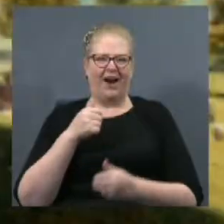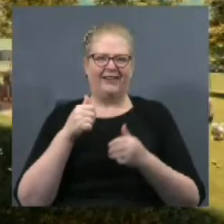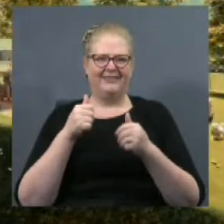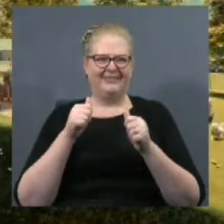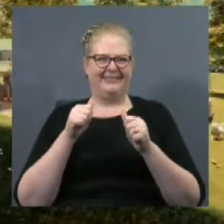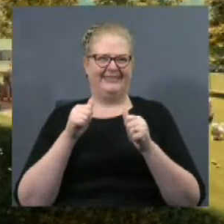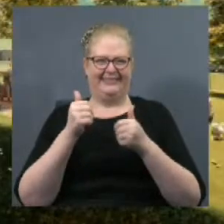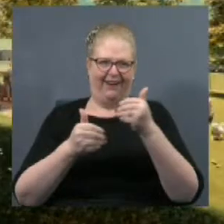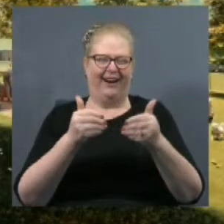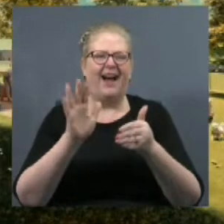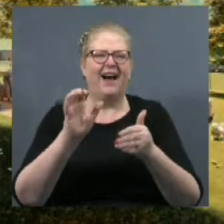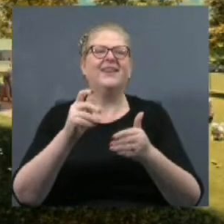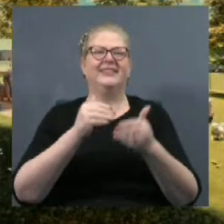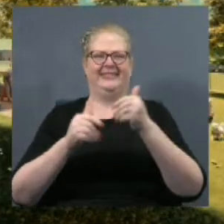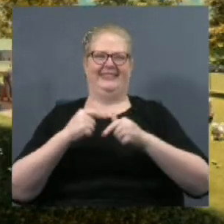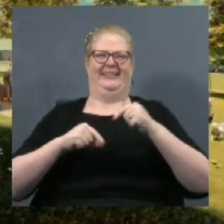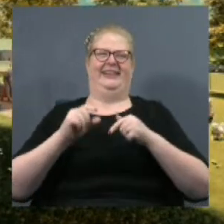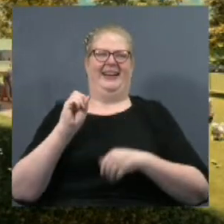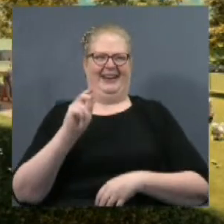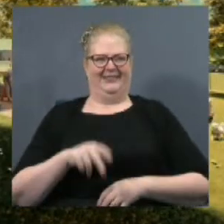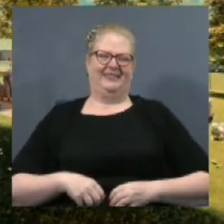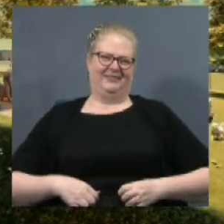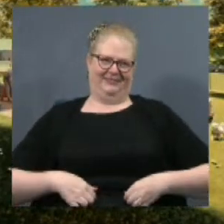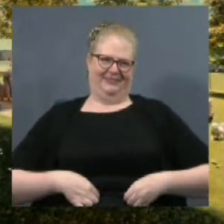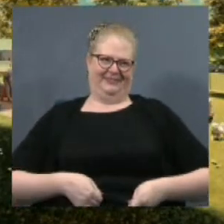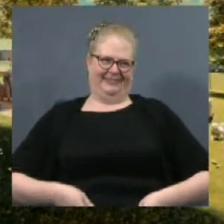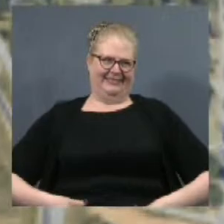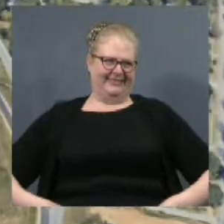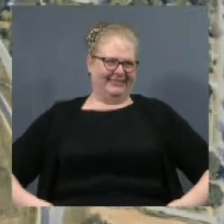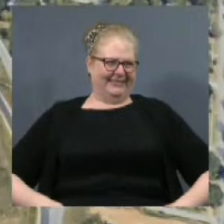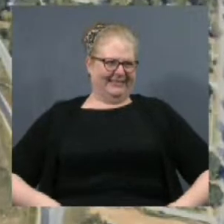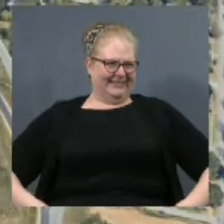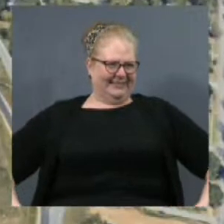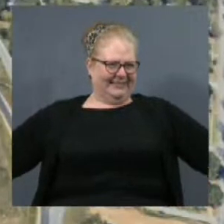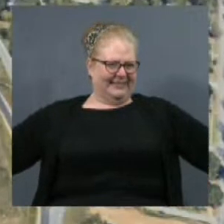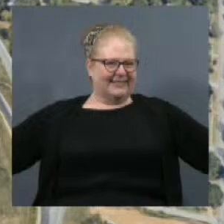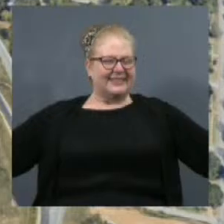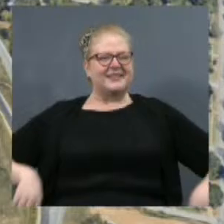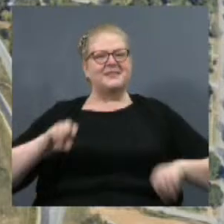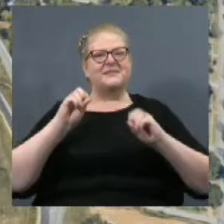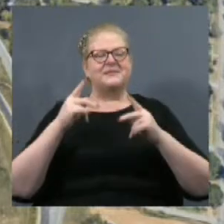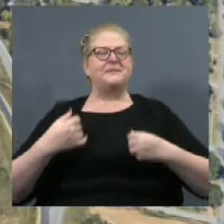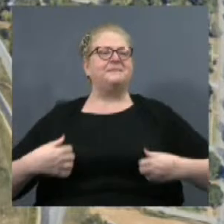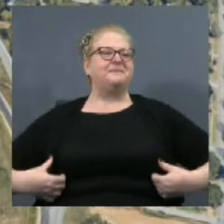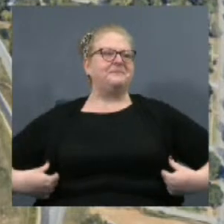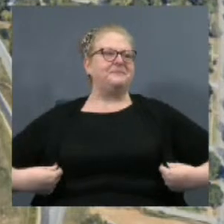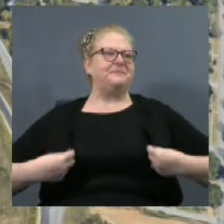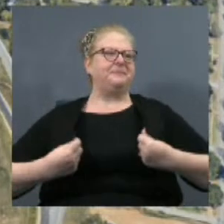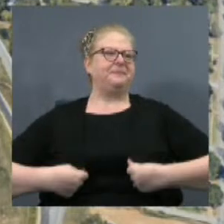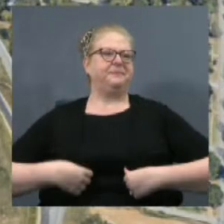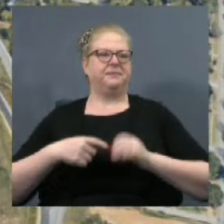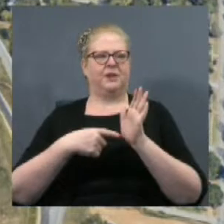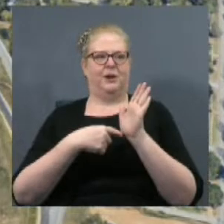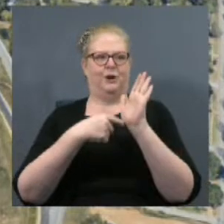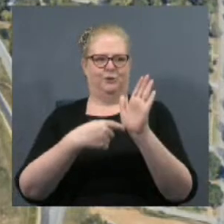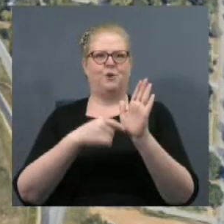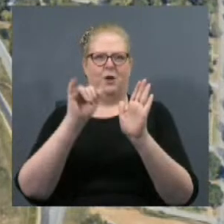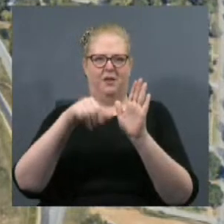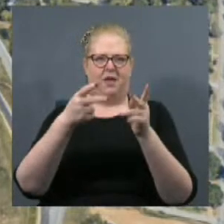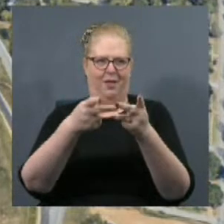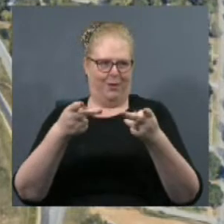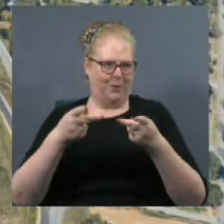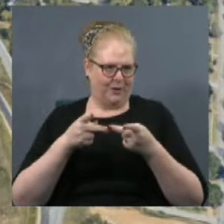Yeah, there we go. Yeah, I'll take it from now, I think, if I can. Yes, and again, that shows you kind of the